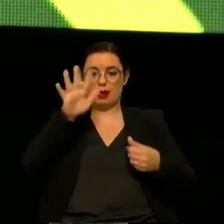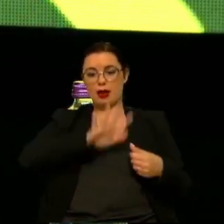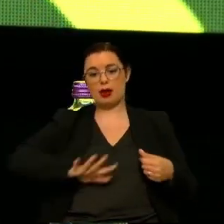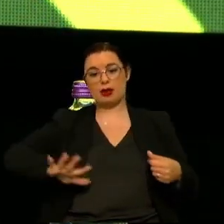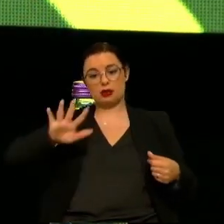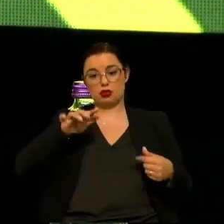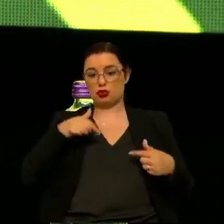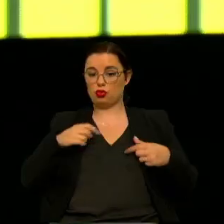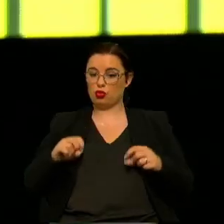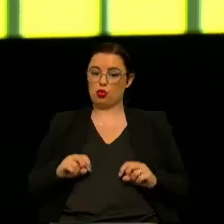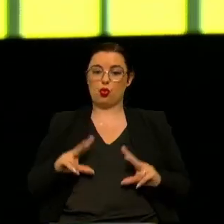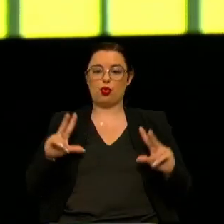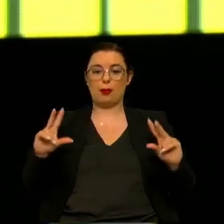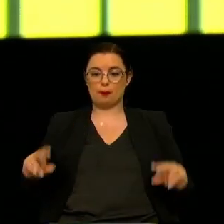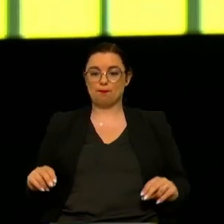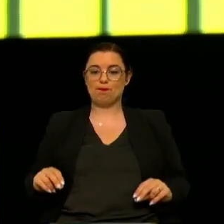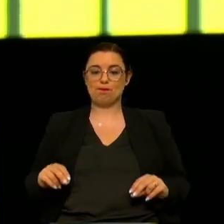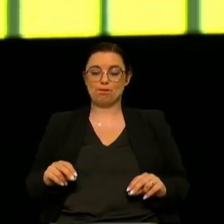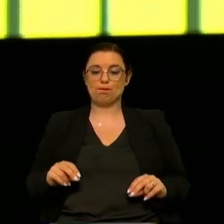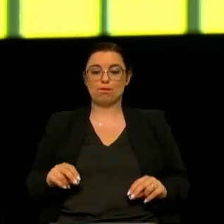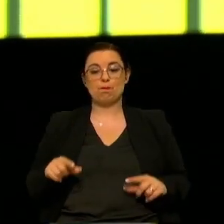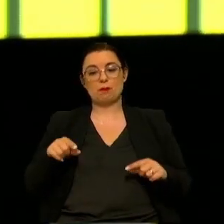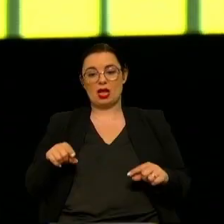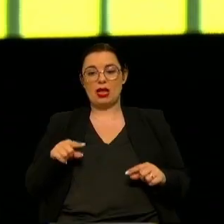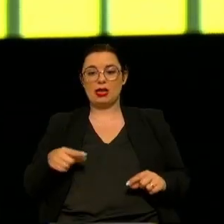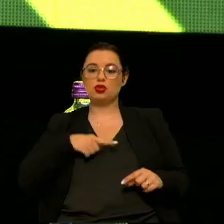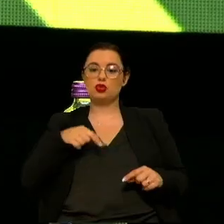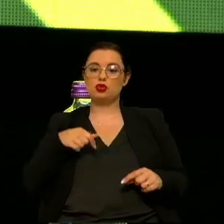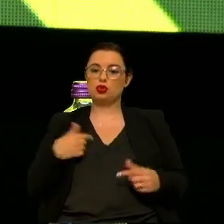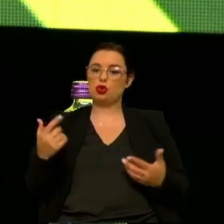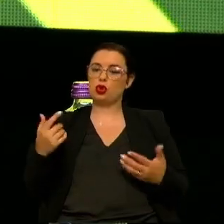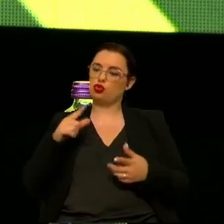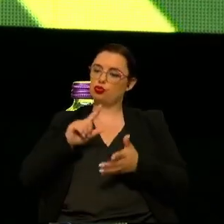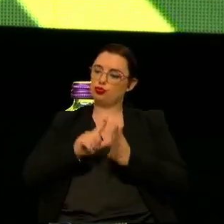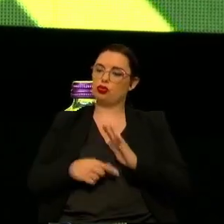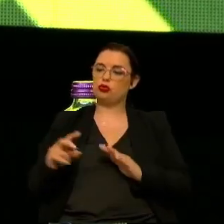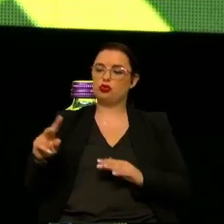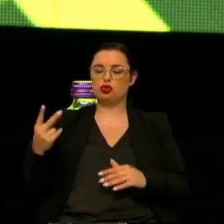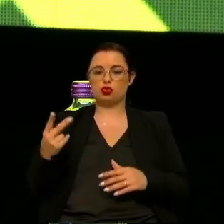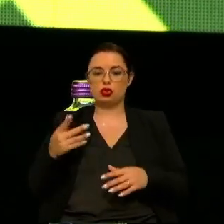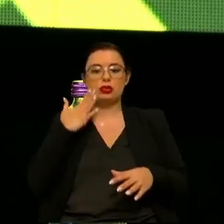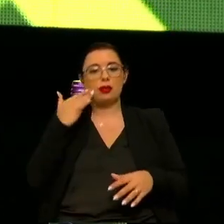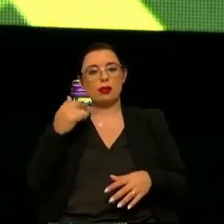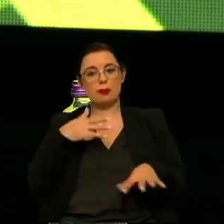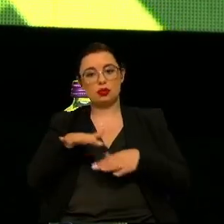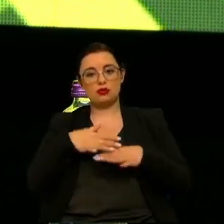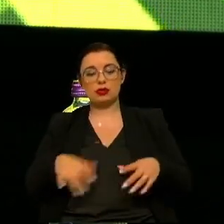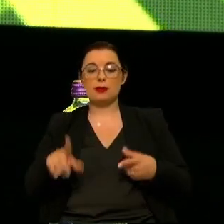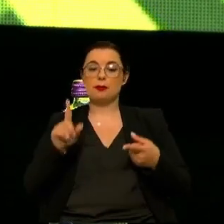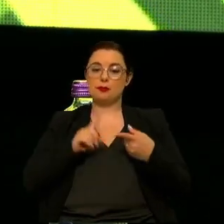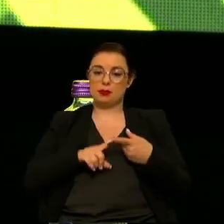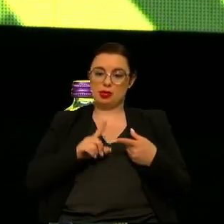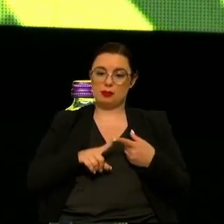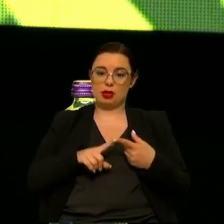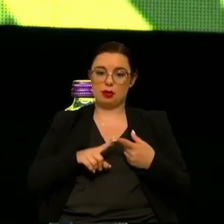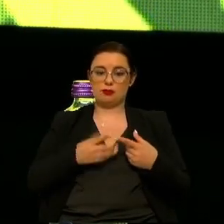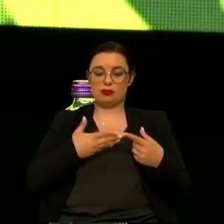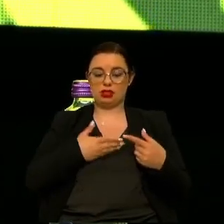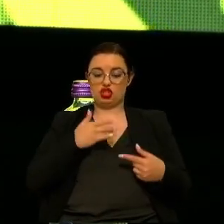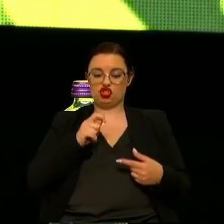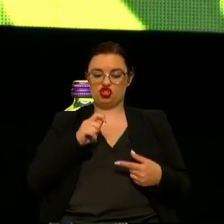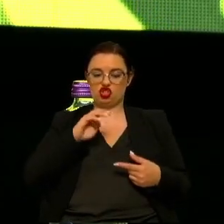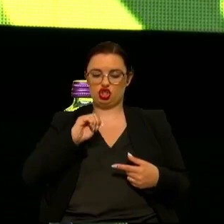a national cryptography solution. With these 2 projects, this is what we are